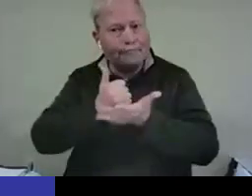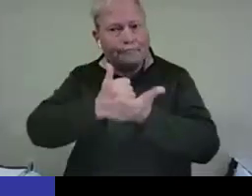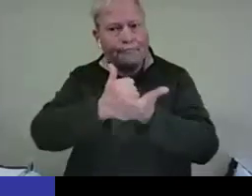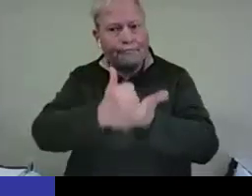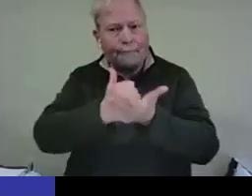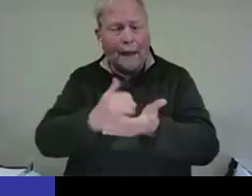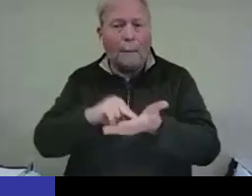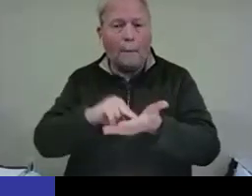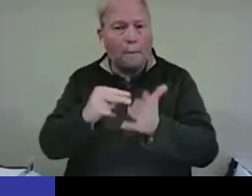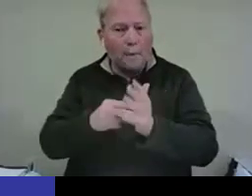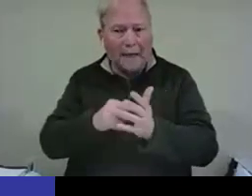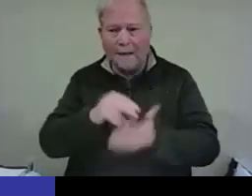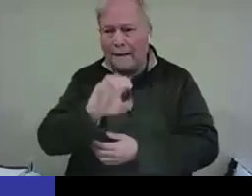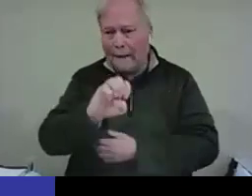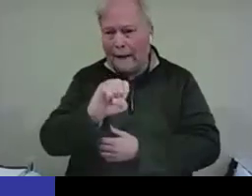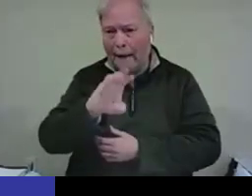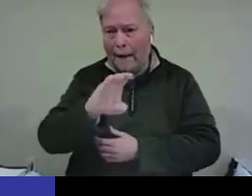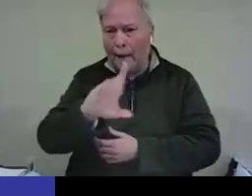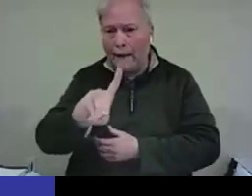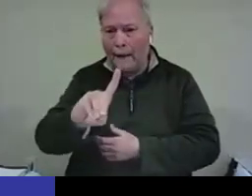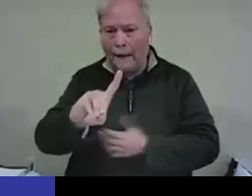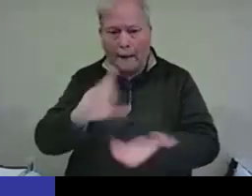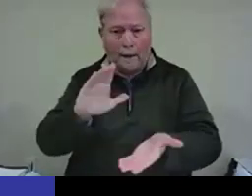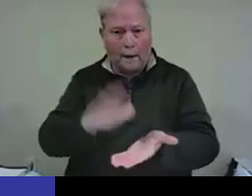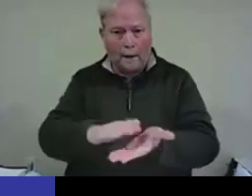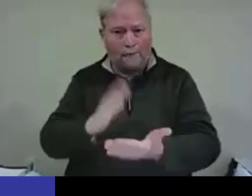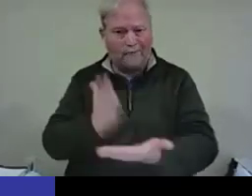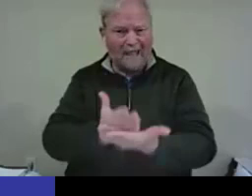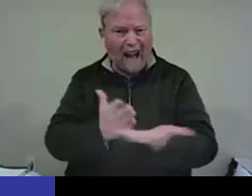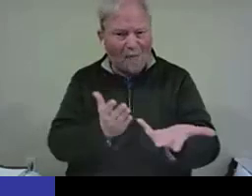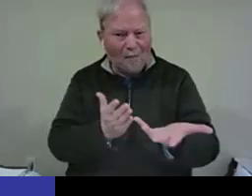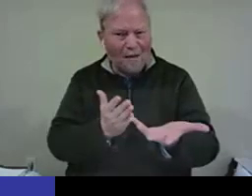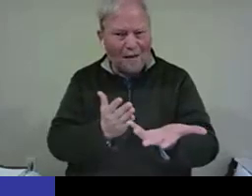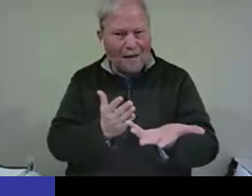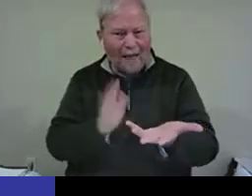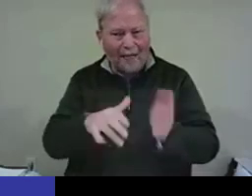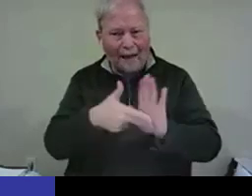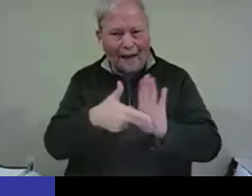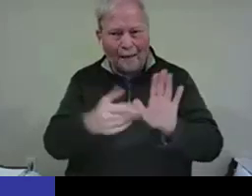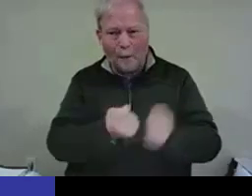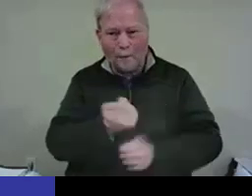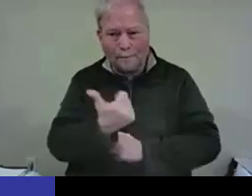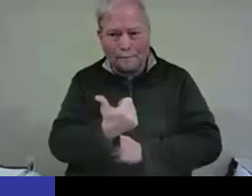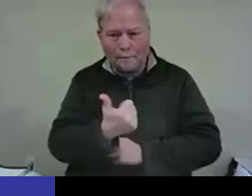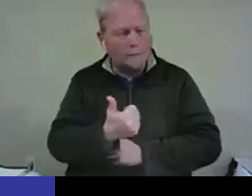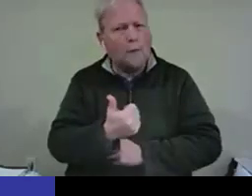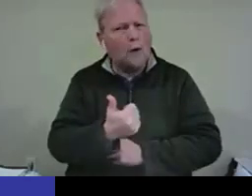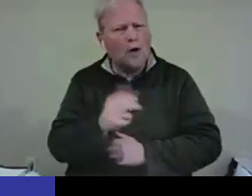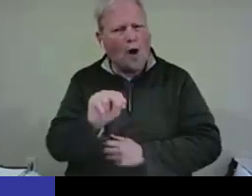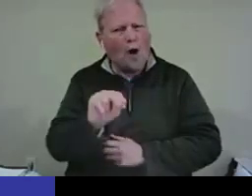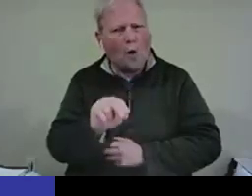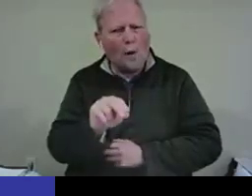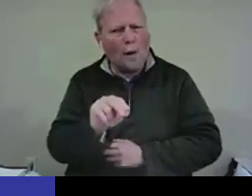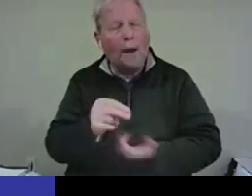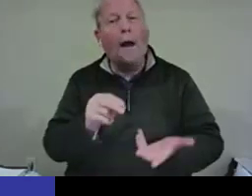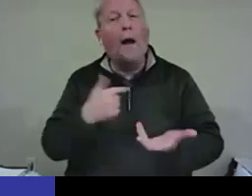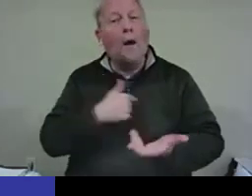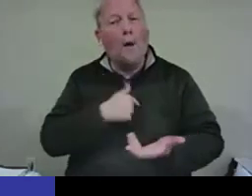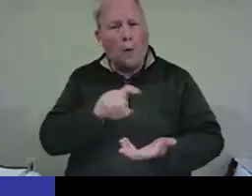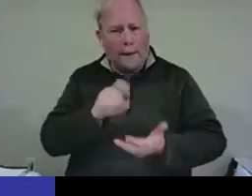disability? Well, the short answer is no. The team does have to implement evidence-based interventions